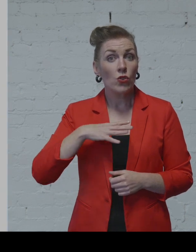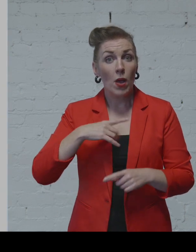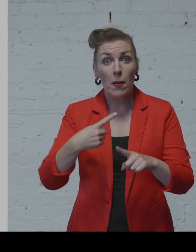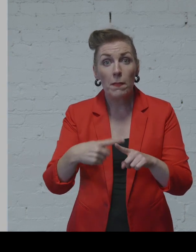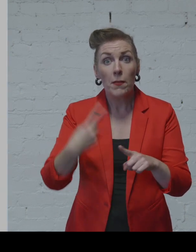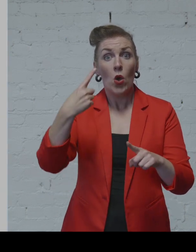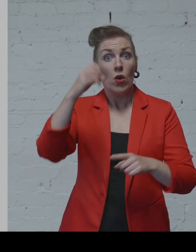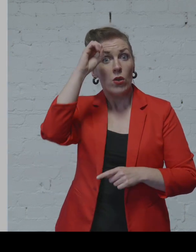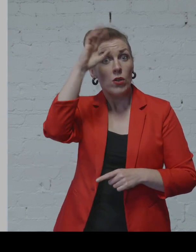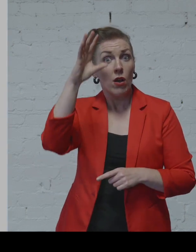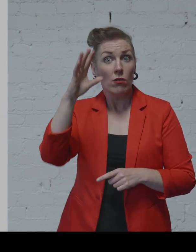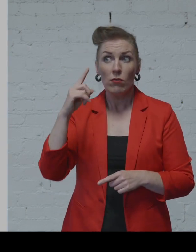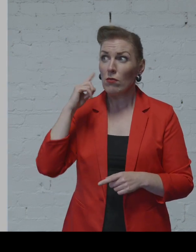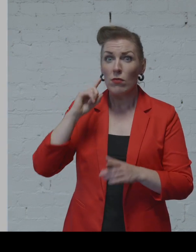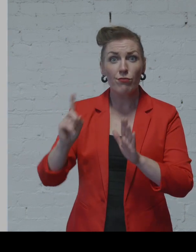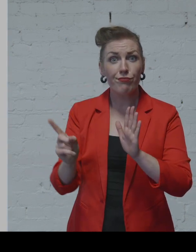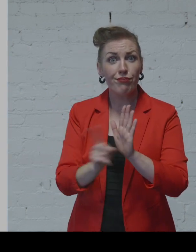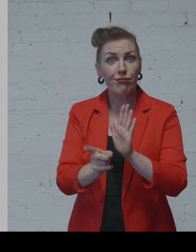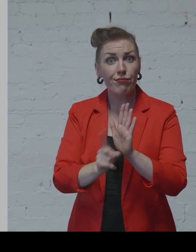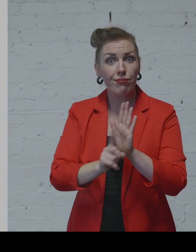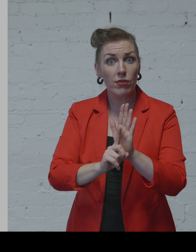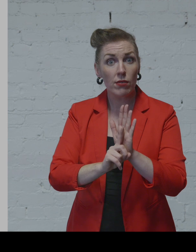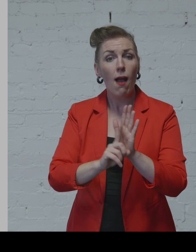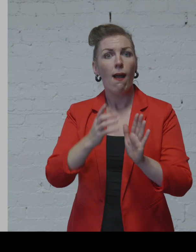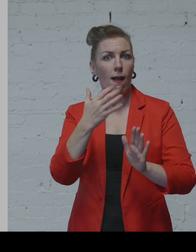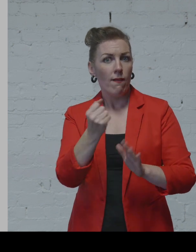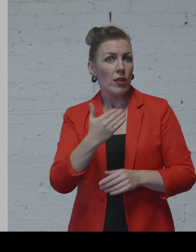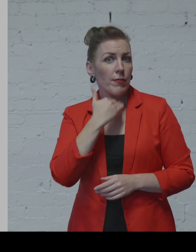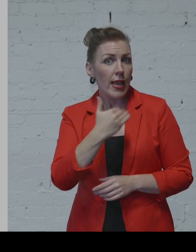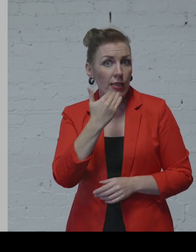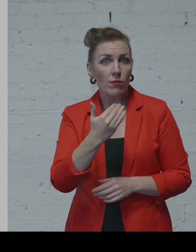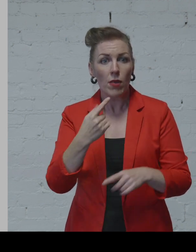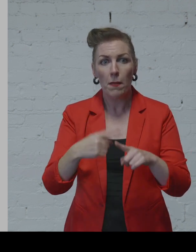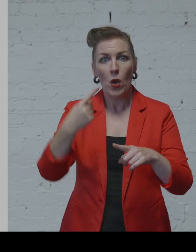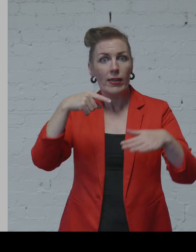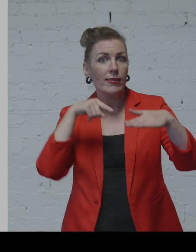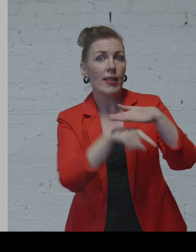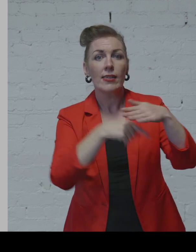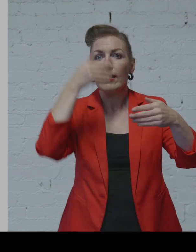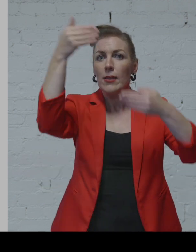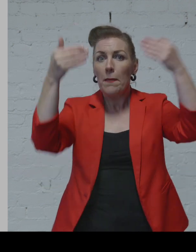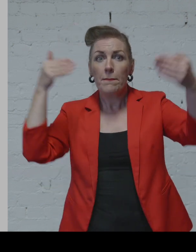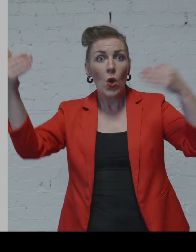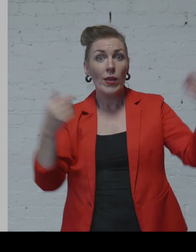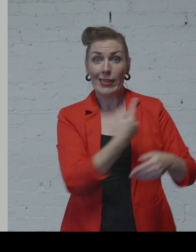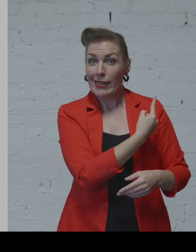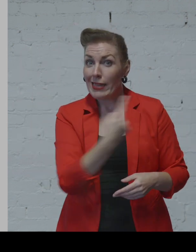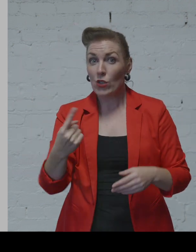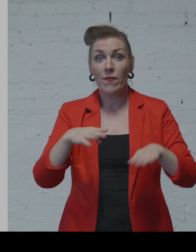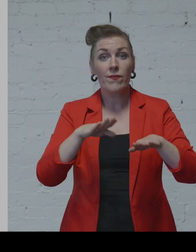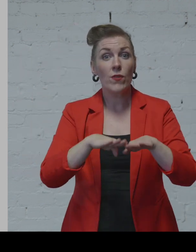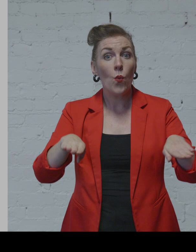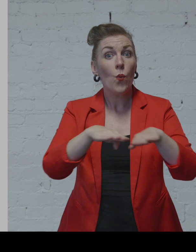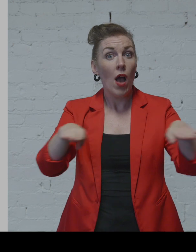In case of an emergency, a warning sound and an announcement will be made. There are signposted exits on each floor of the Echo Echo